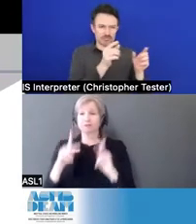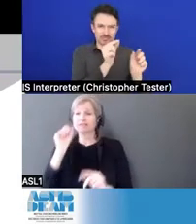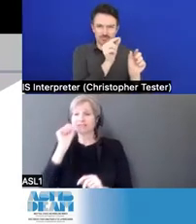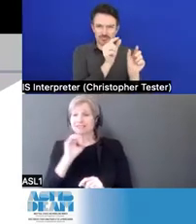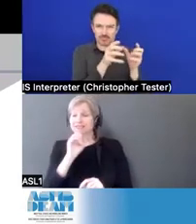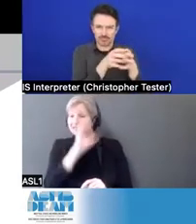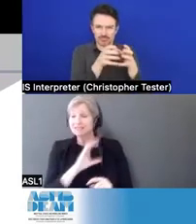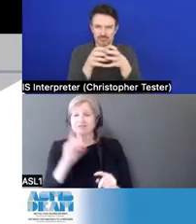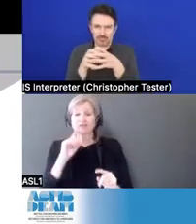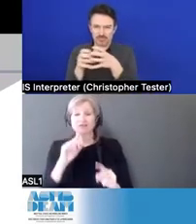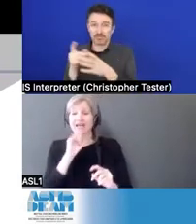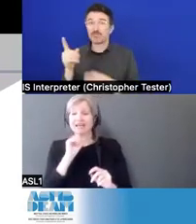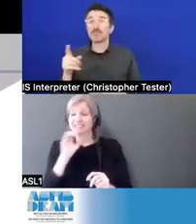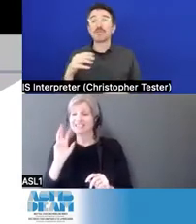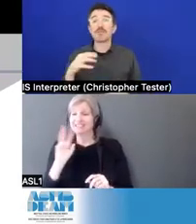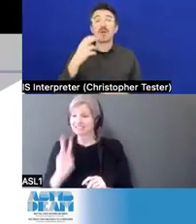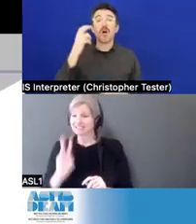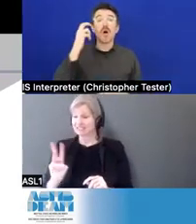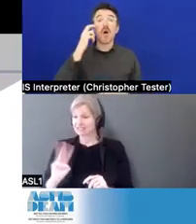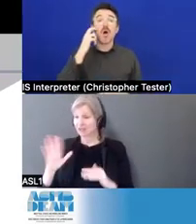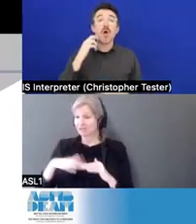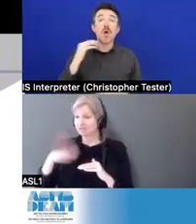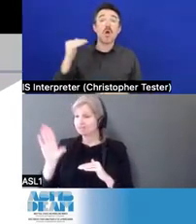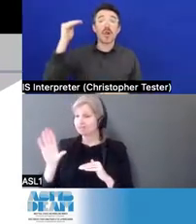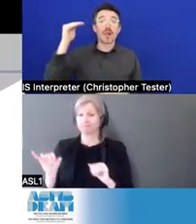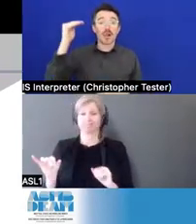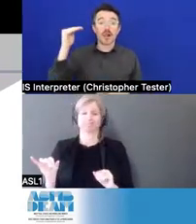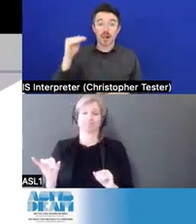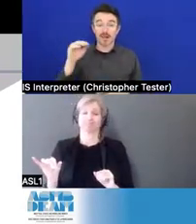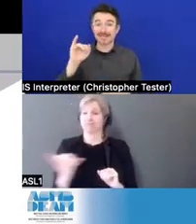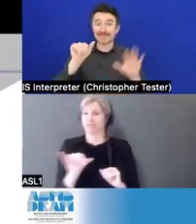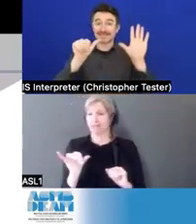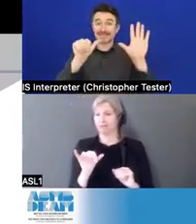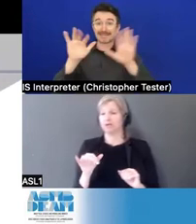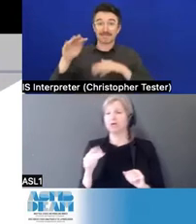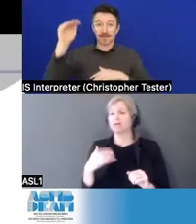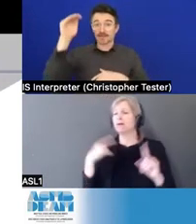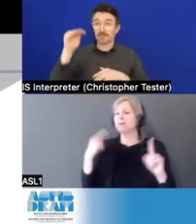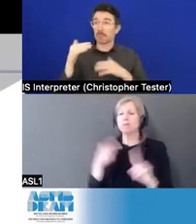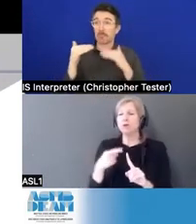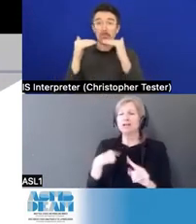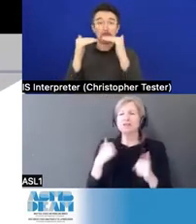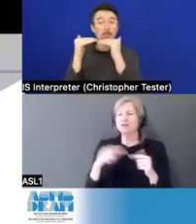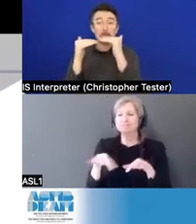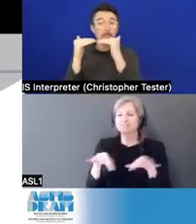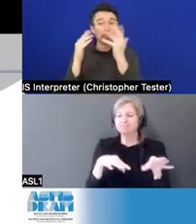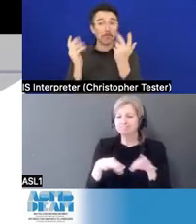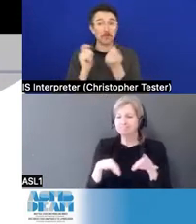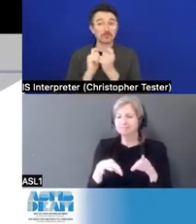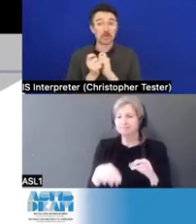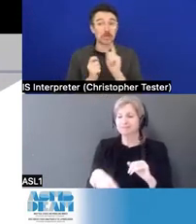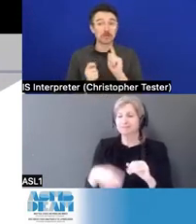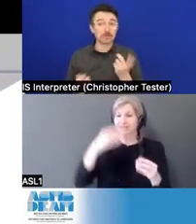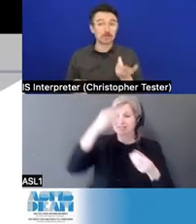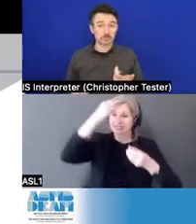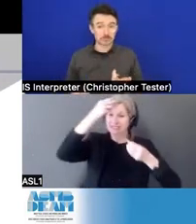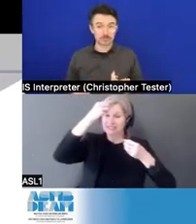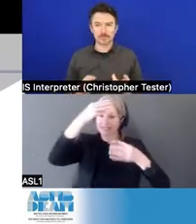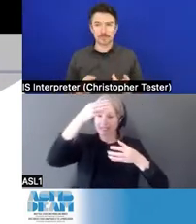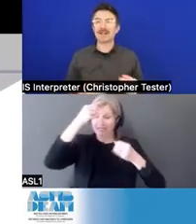for those 65 years and over. This is what I'm trying to say when I said, put the data in